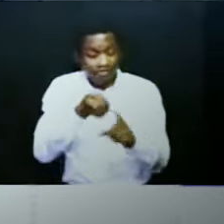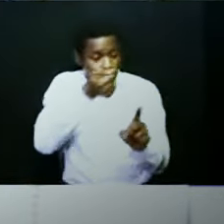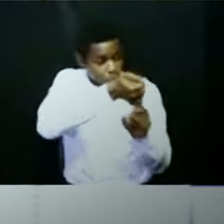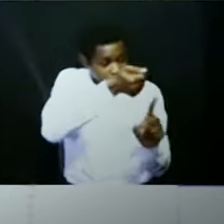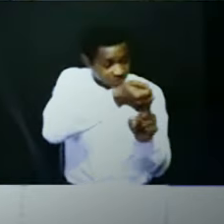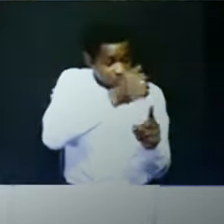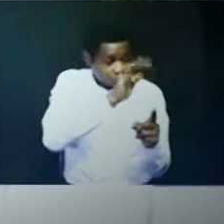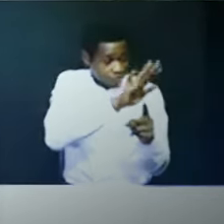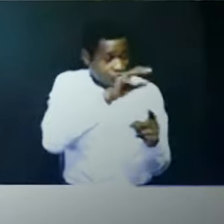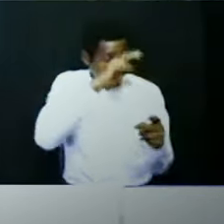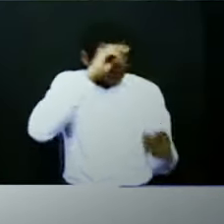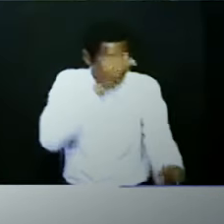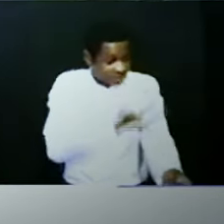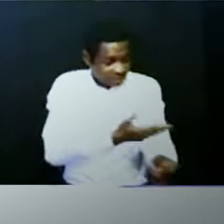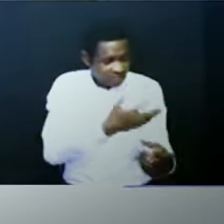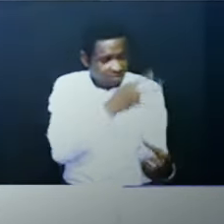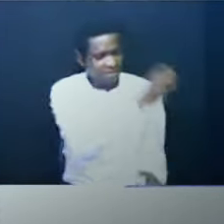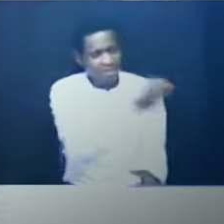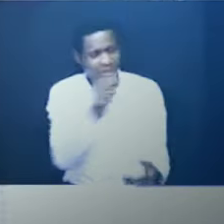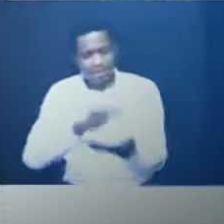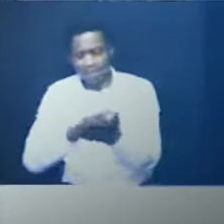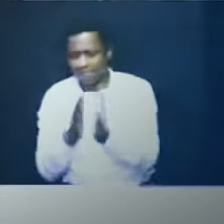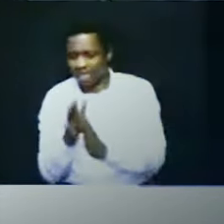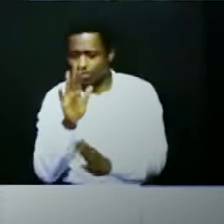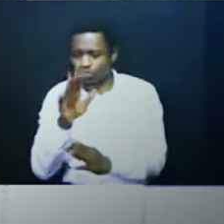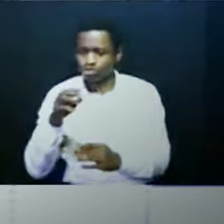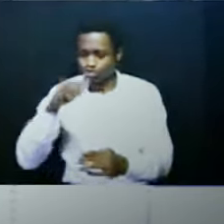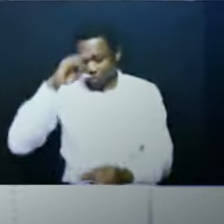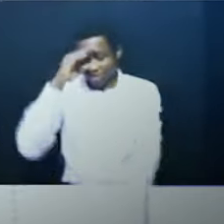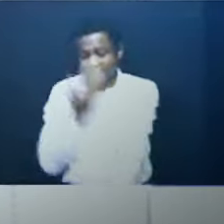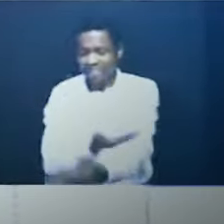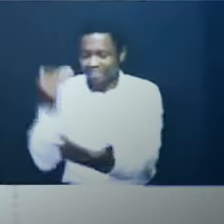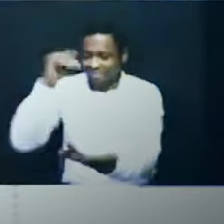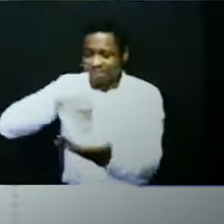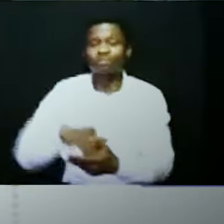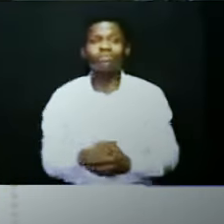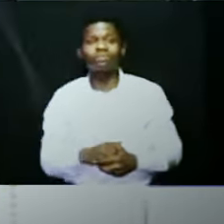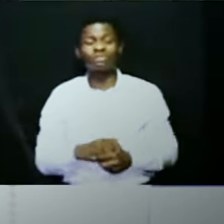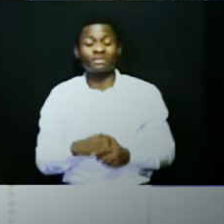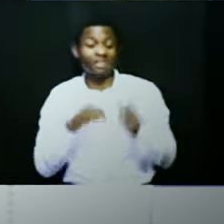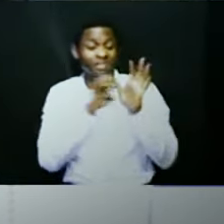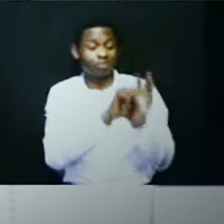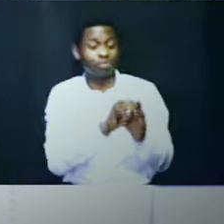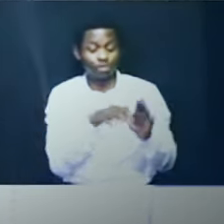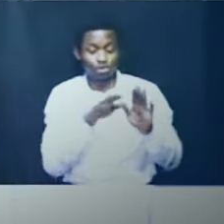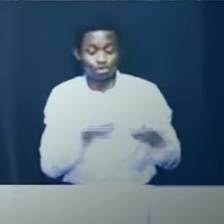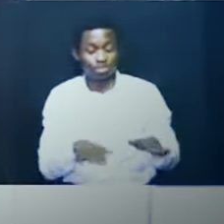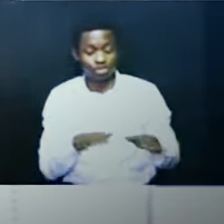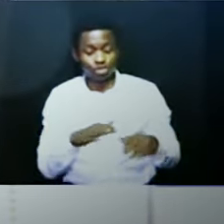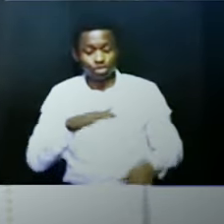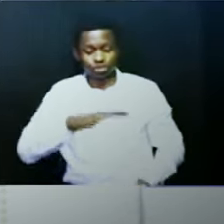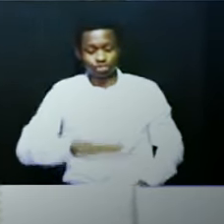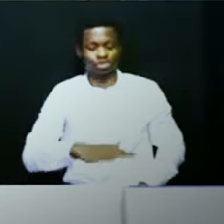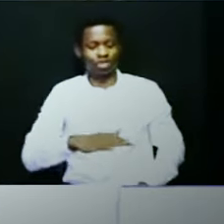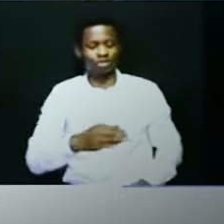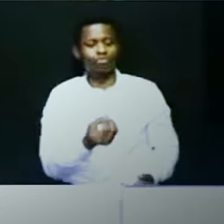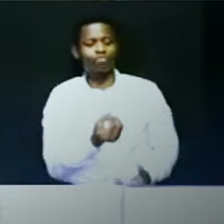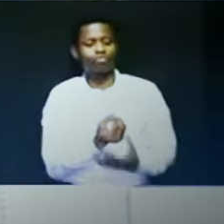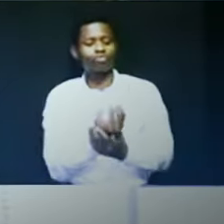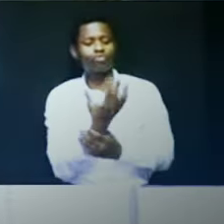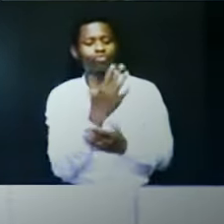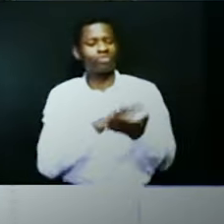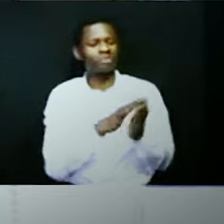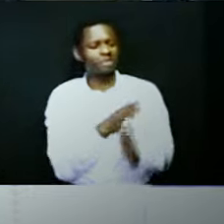Now, it is like an initiation. The child is around 17 years, 18 years, and now you